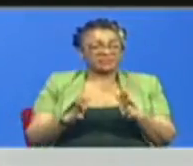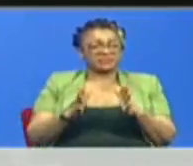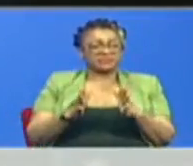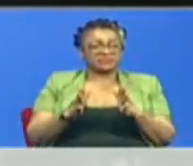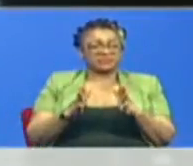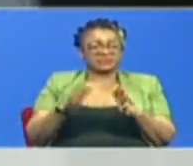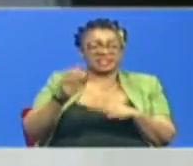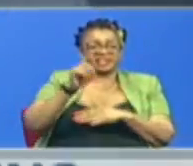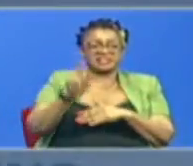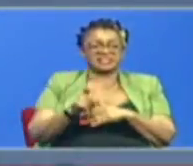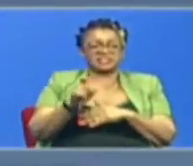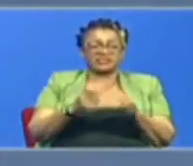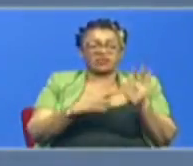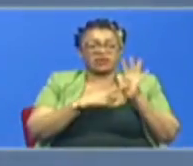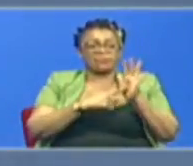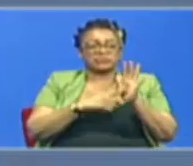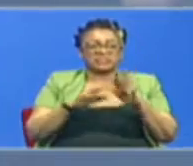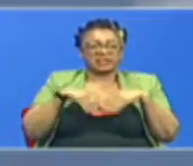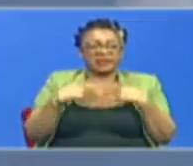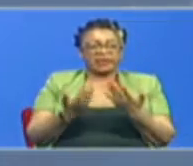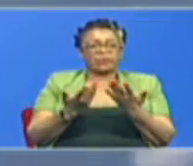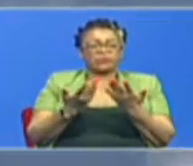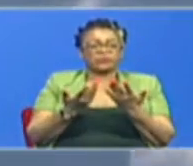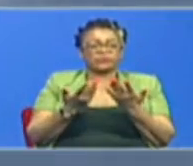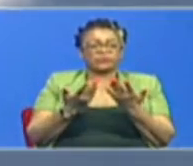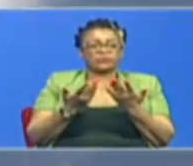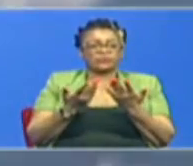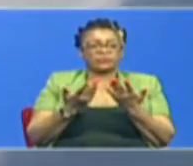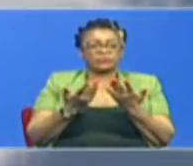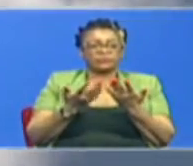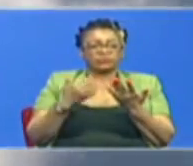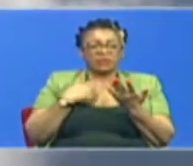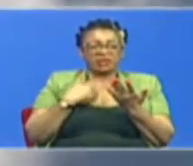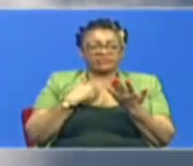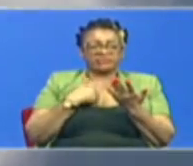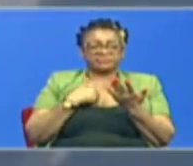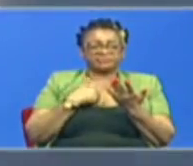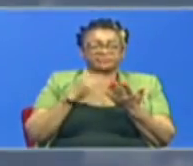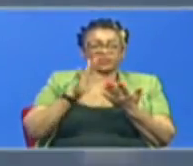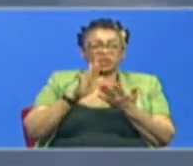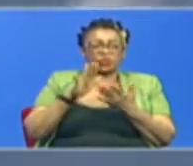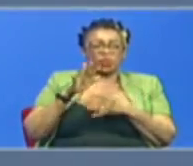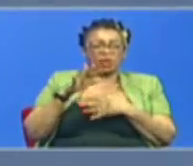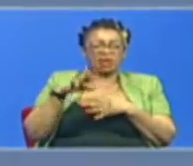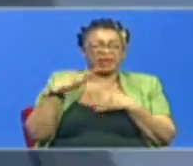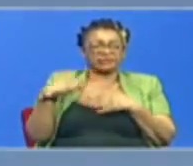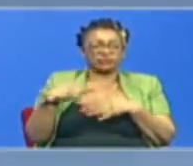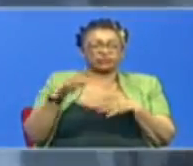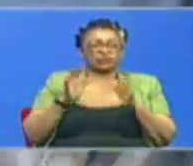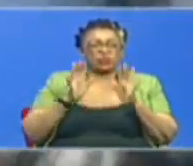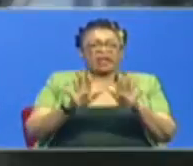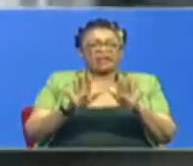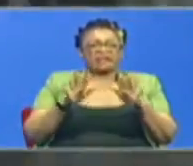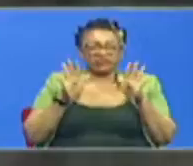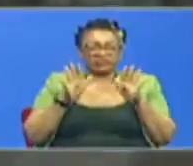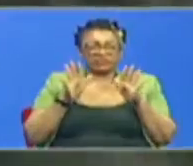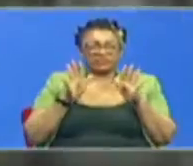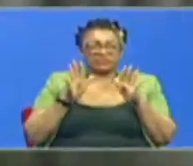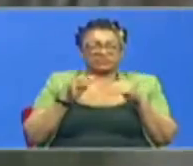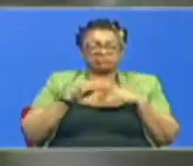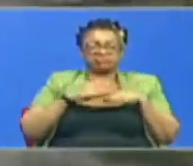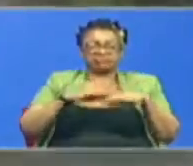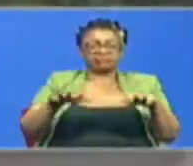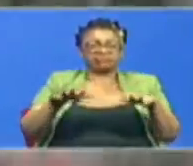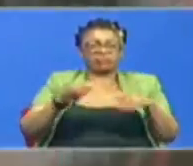executives demonstrate how to, quote, scream inside your heart to avoid spreading COVID-19 while on a